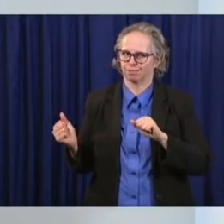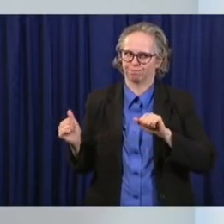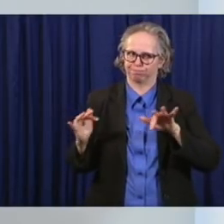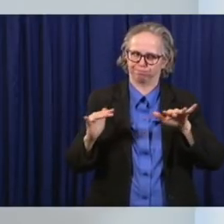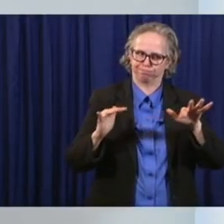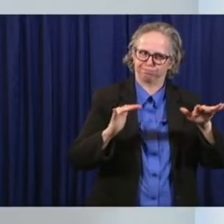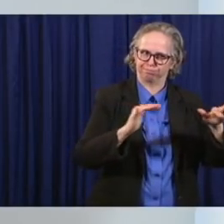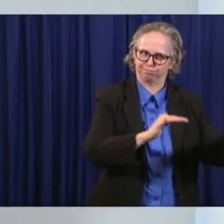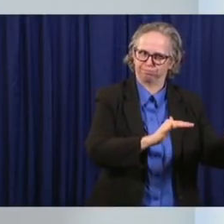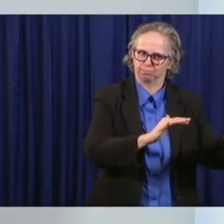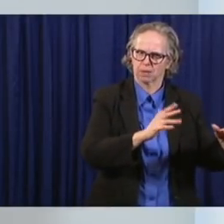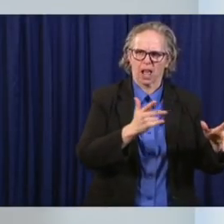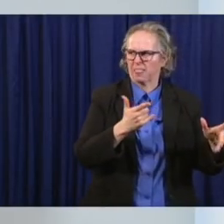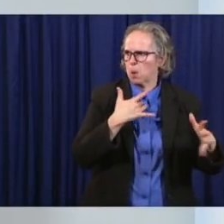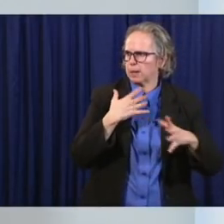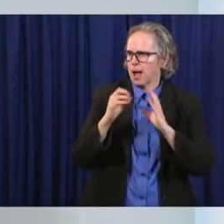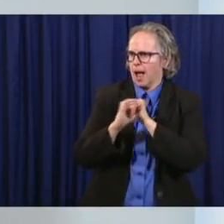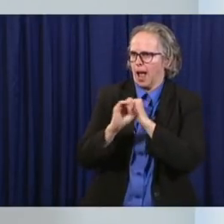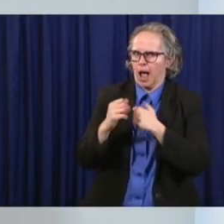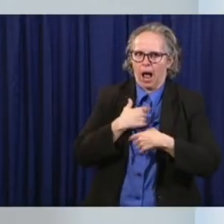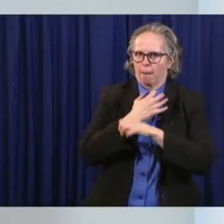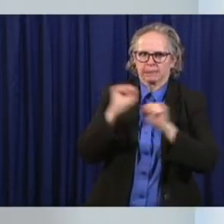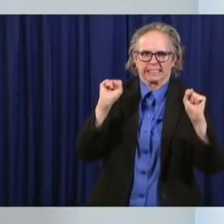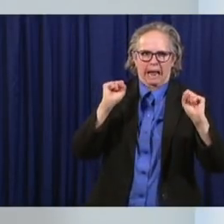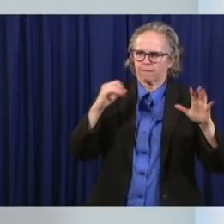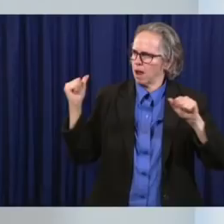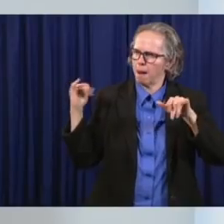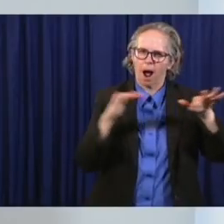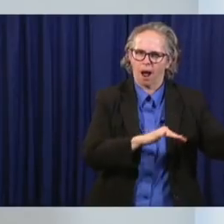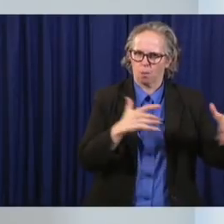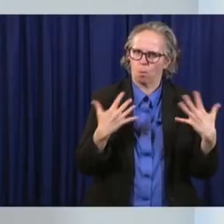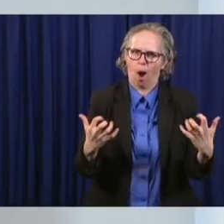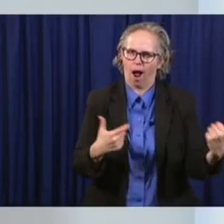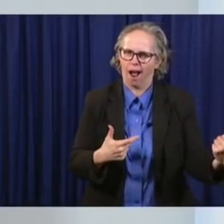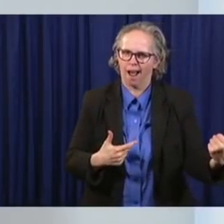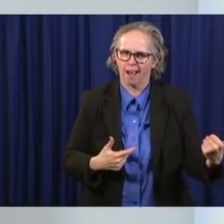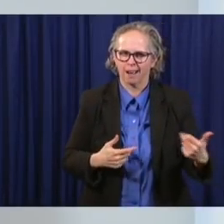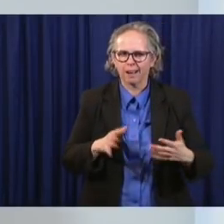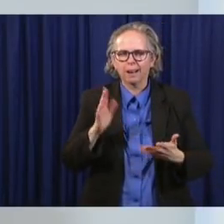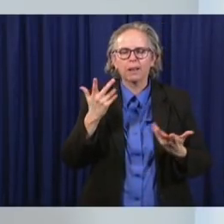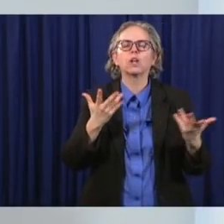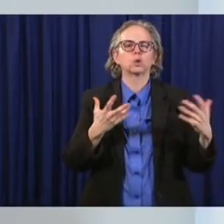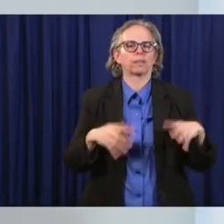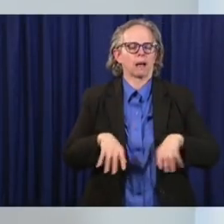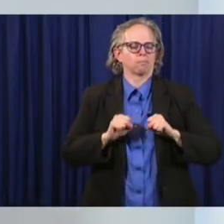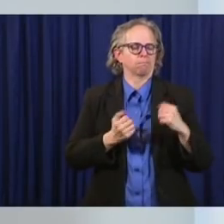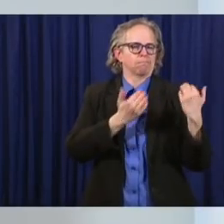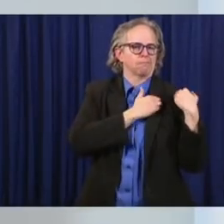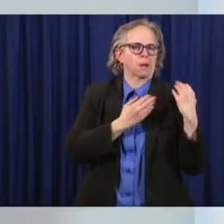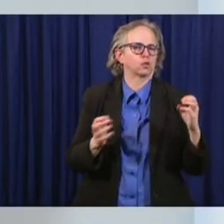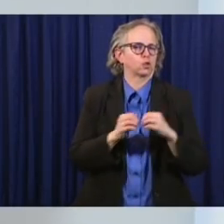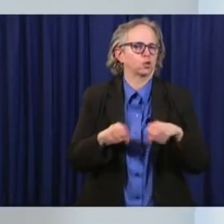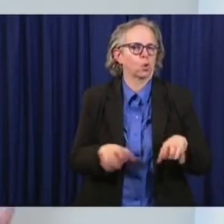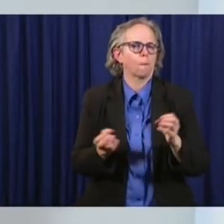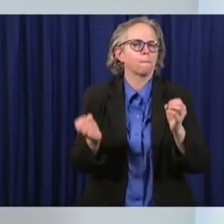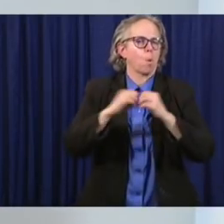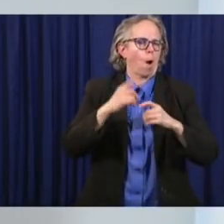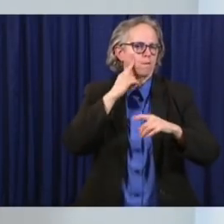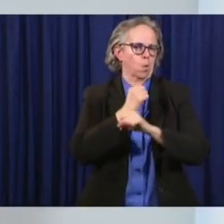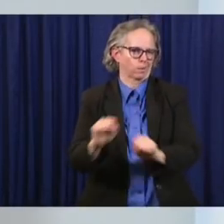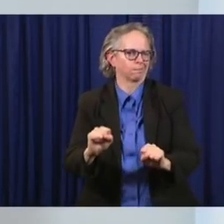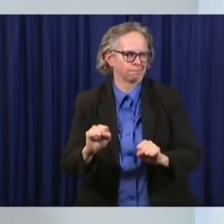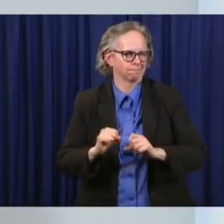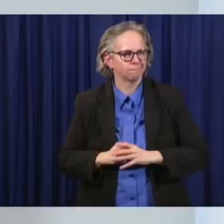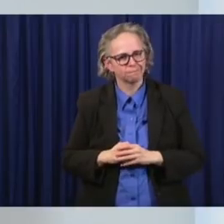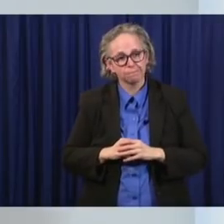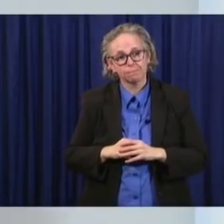in town. And that's going to be part of their pitch to get people back. So I think you're going to see the restaurateurs, particularly anybody that's dealing